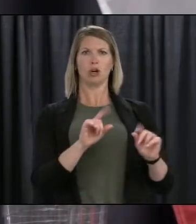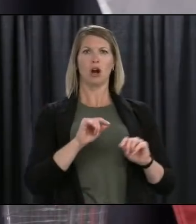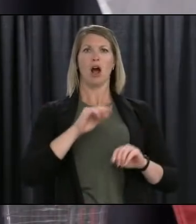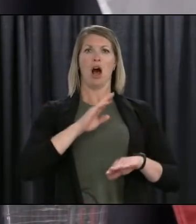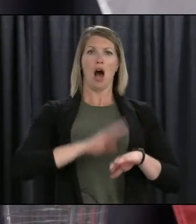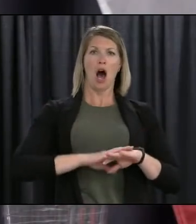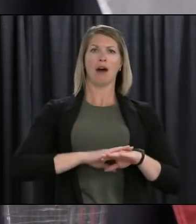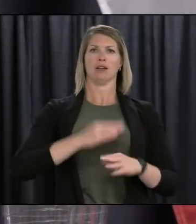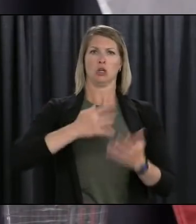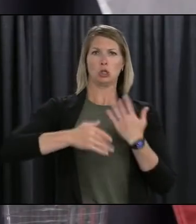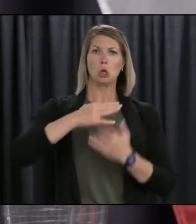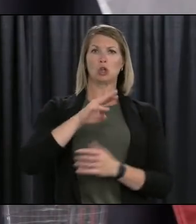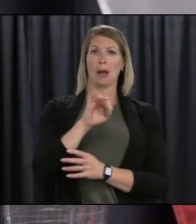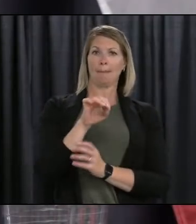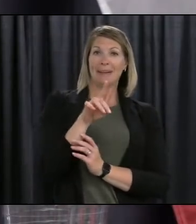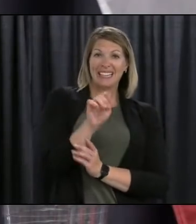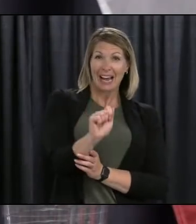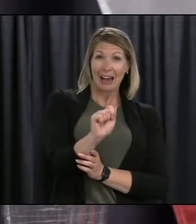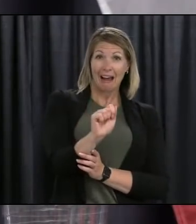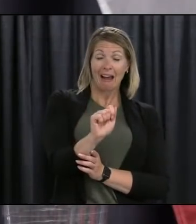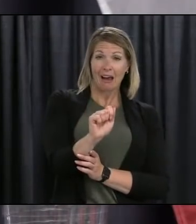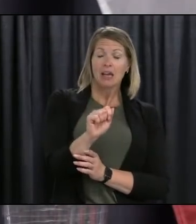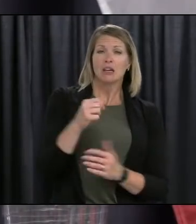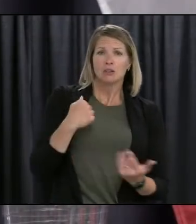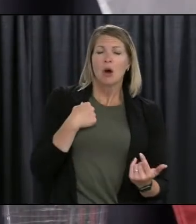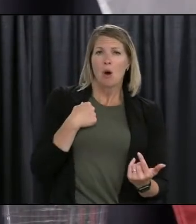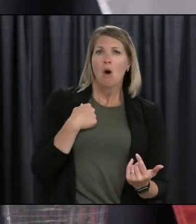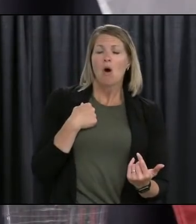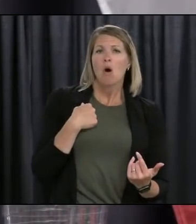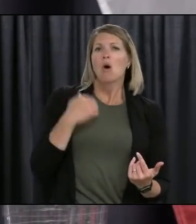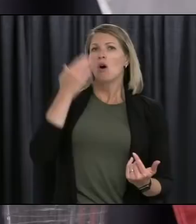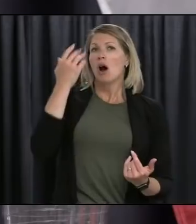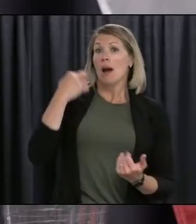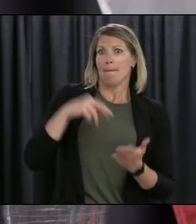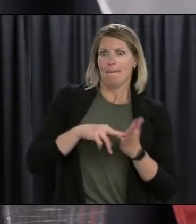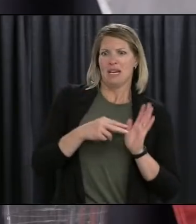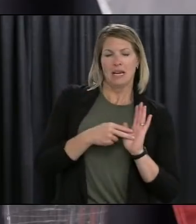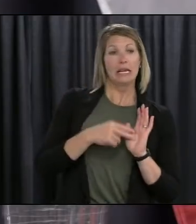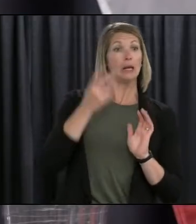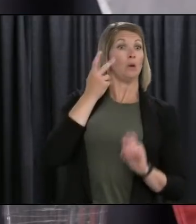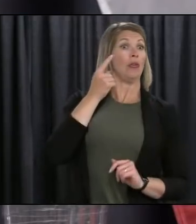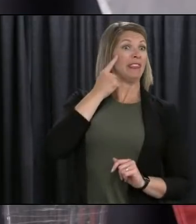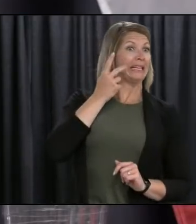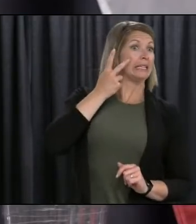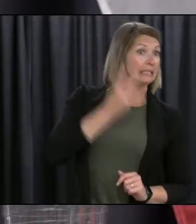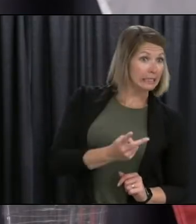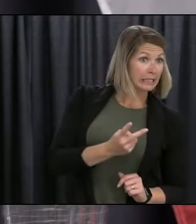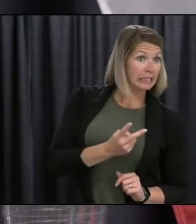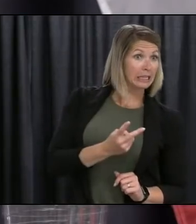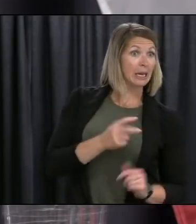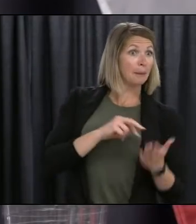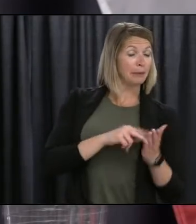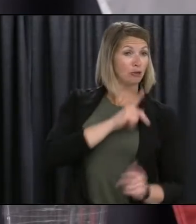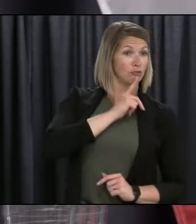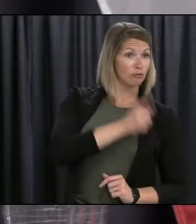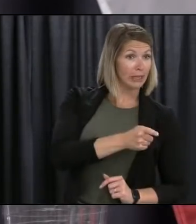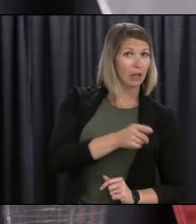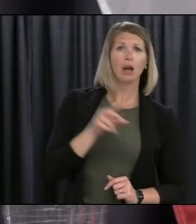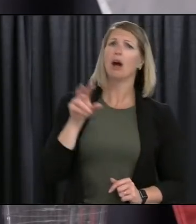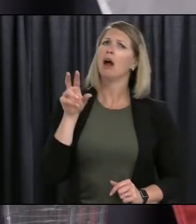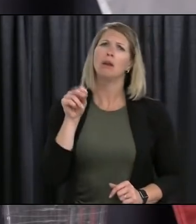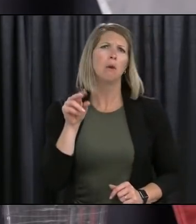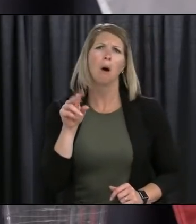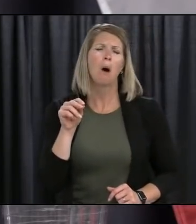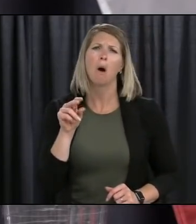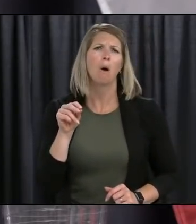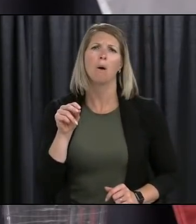why Mystics Peyton at the beginning says, you know, try not to talk about rumor-based questions. We've spent a lot of oxygen over the last 3